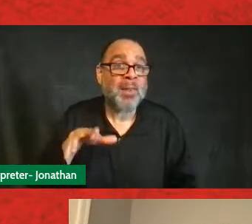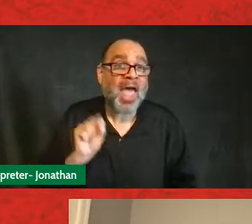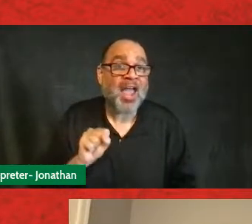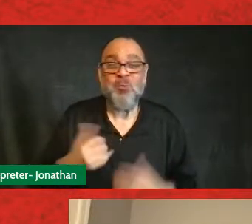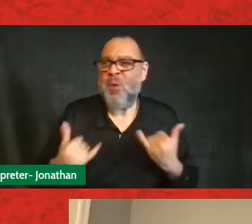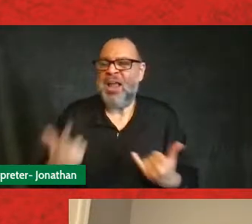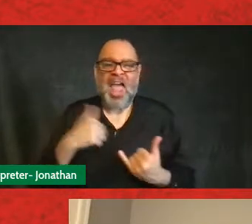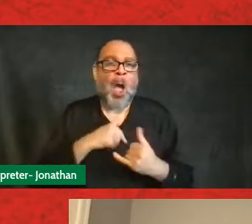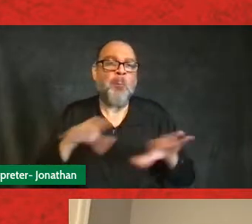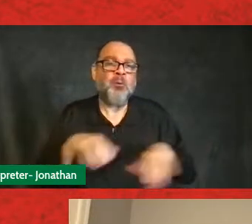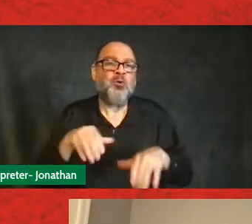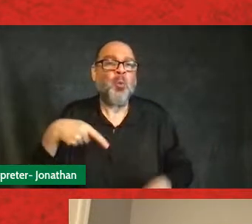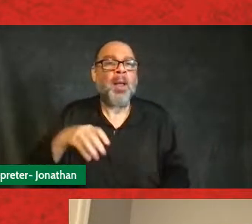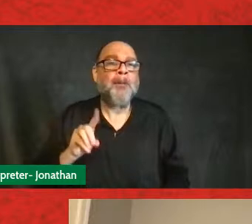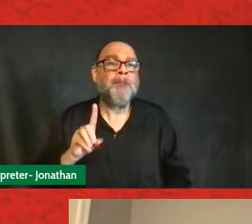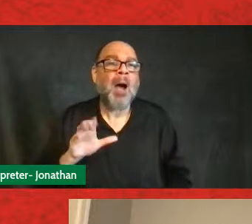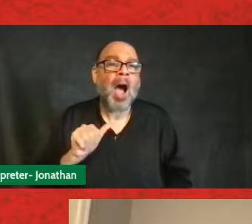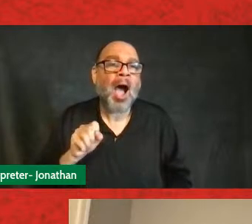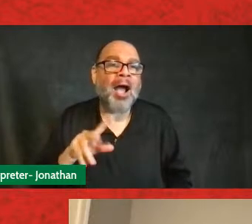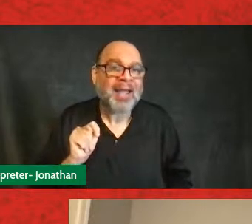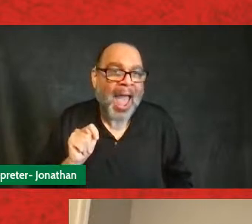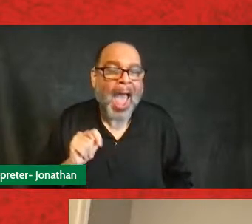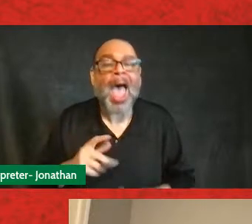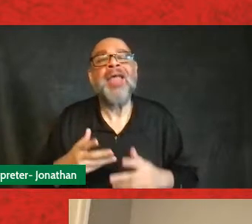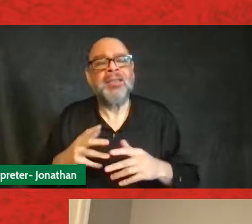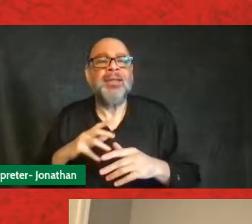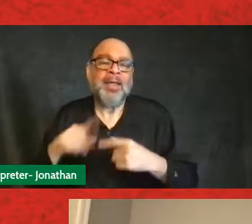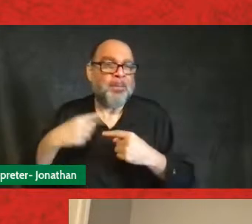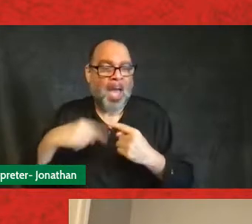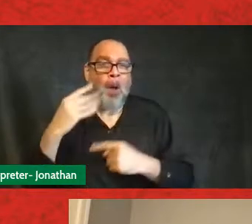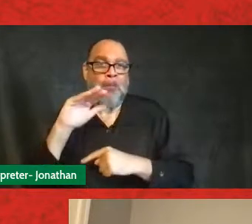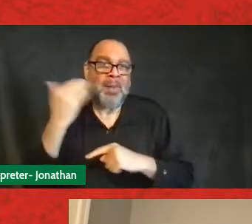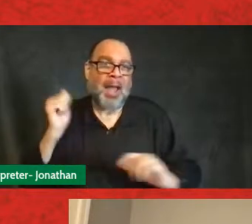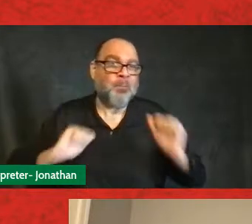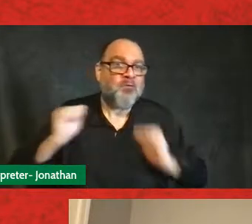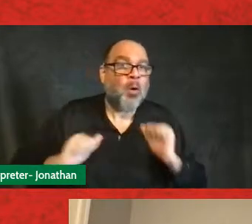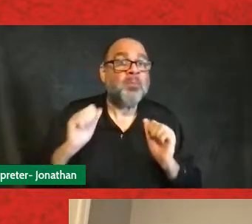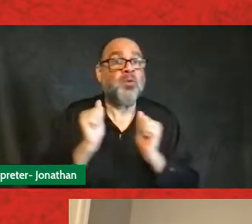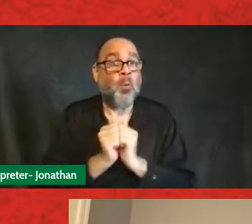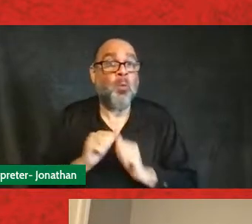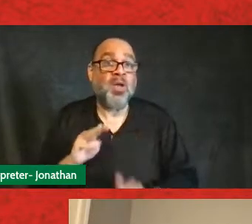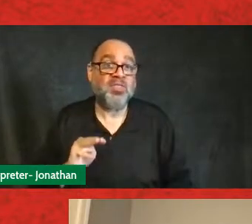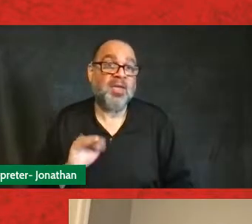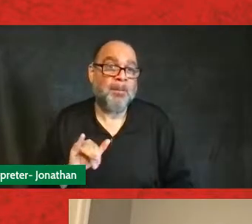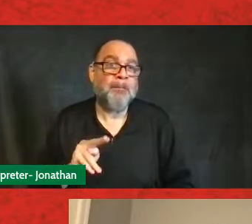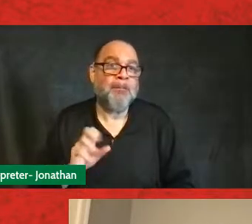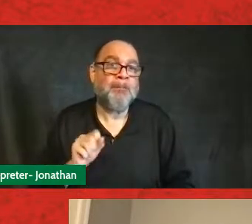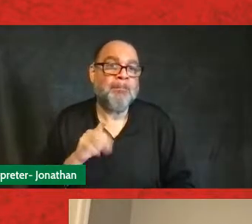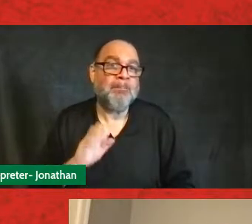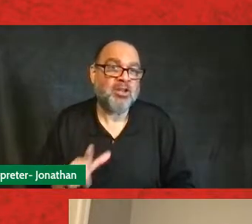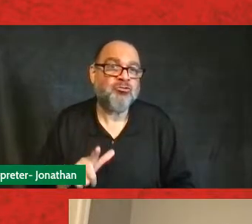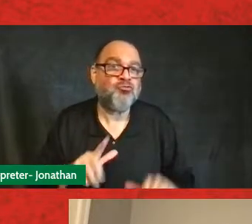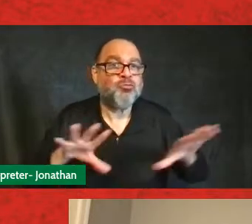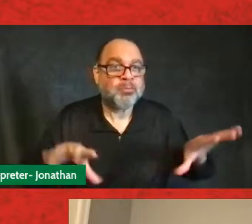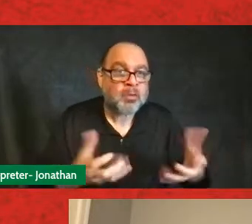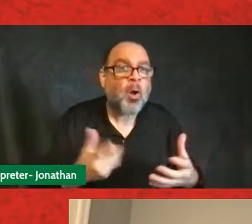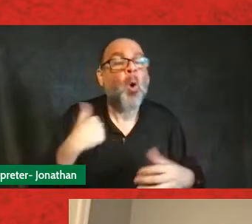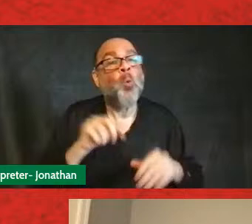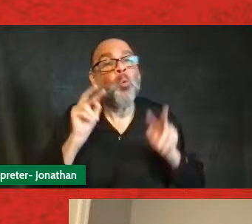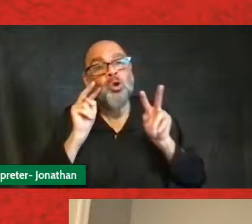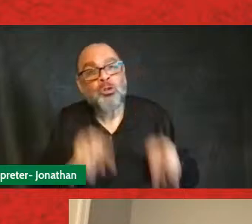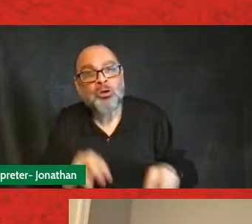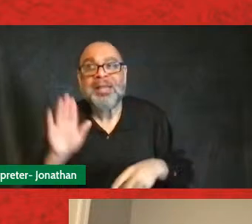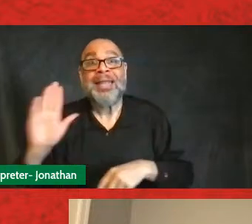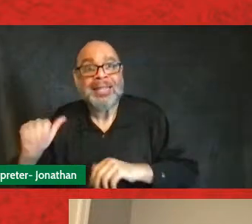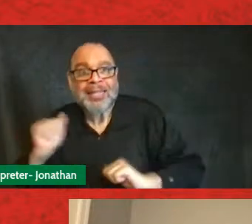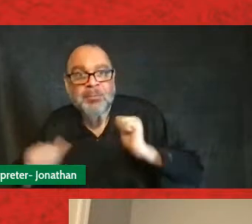about Black performance in the era of minstrelsy. So we're looking at the Ira Aldridge players, we're looking at the Georgia minstrels, and looking at all